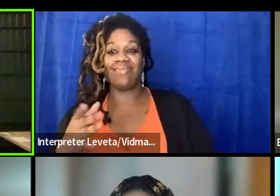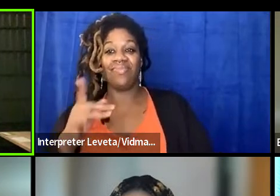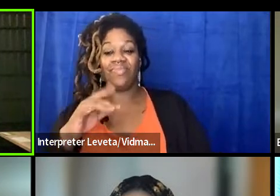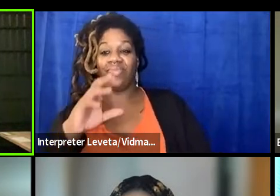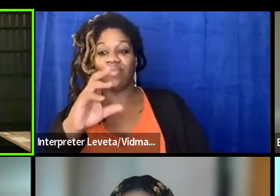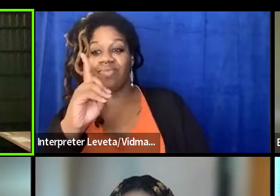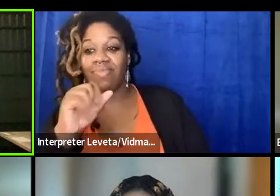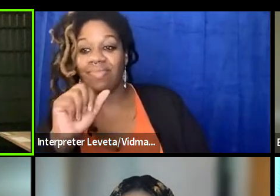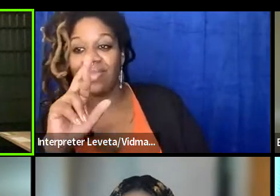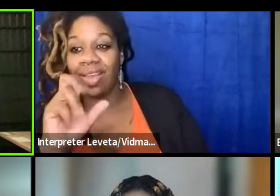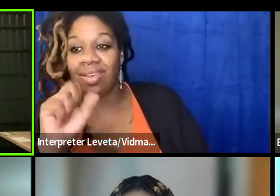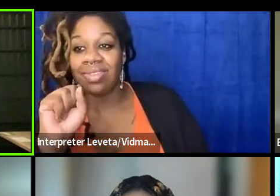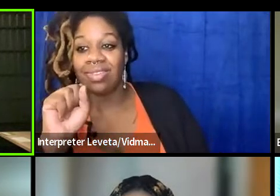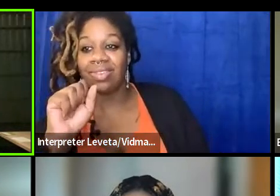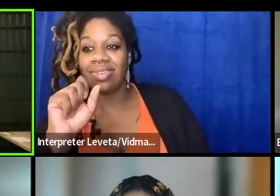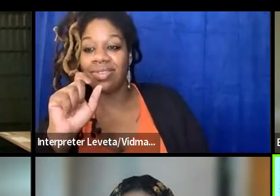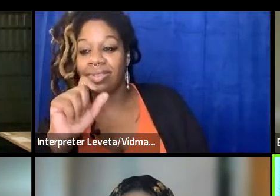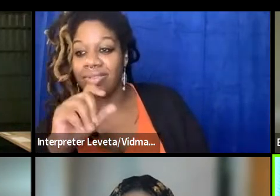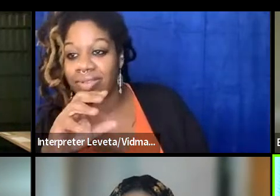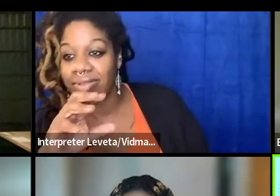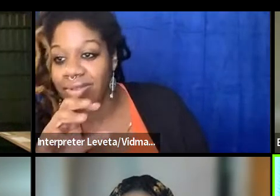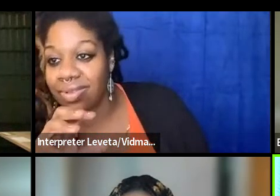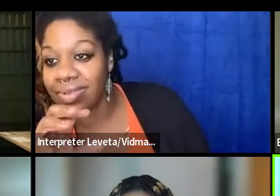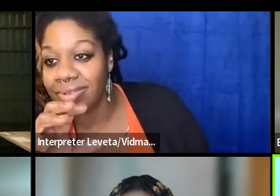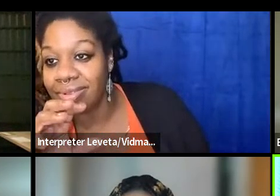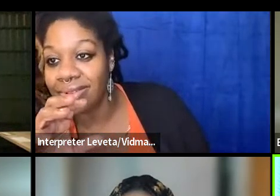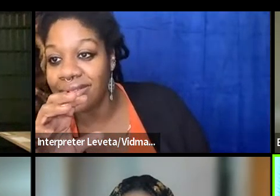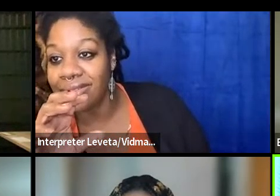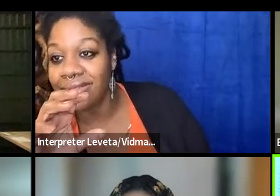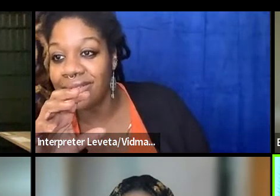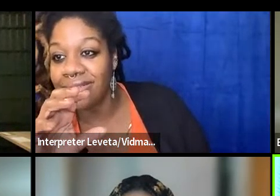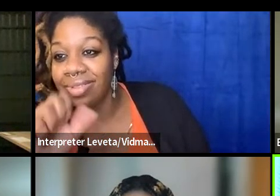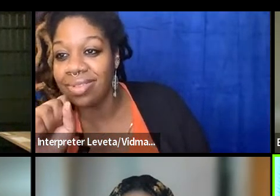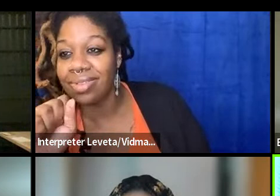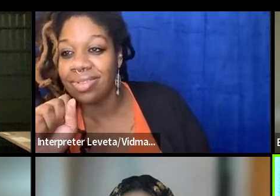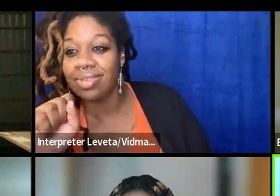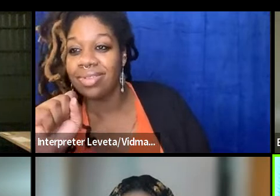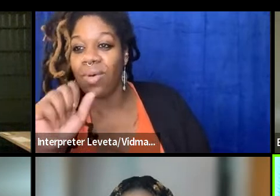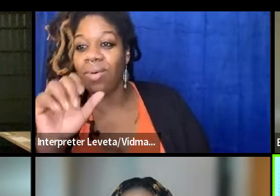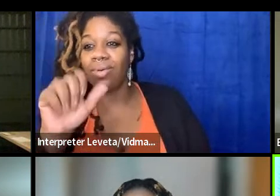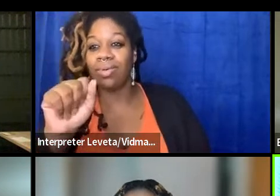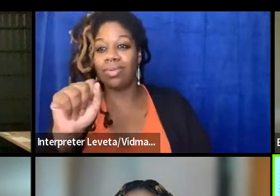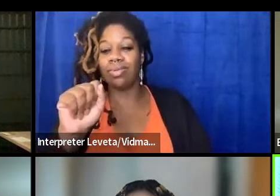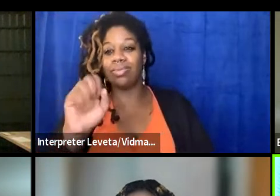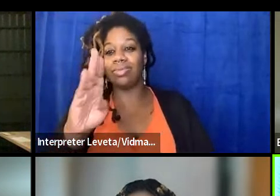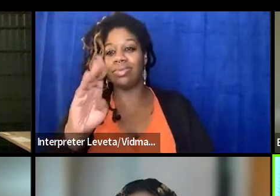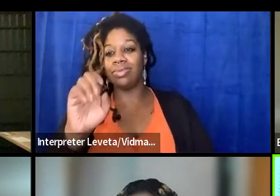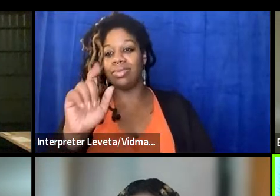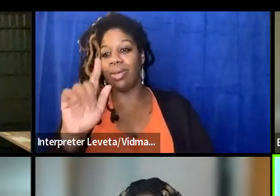session too, because man, we have stories about past mentors. Whew.